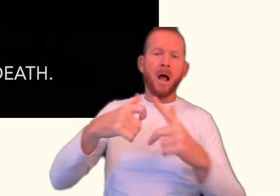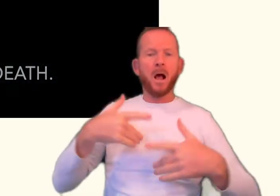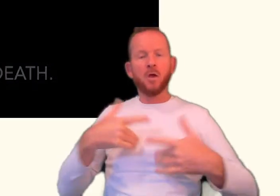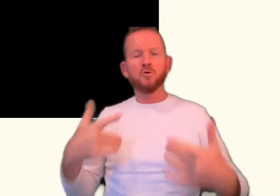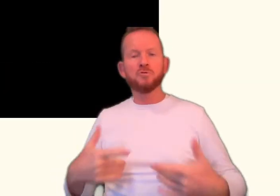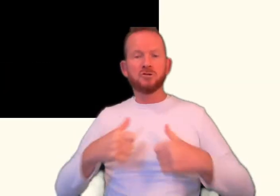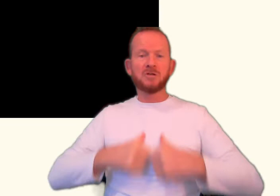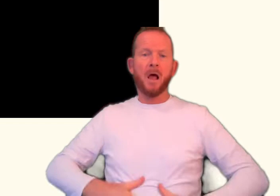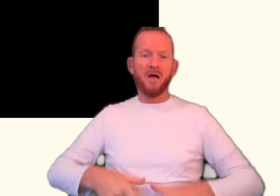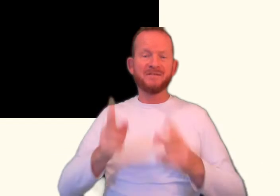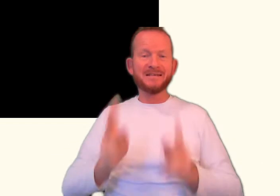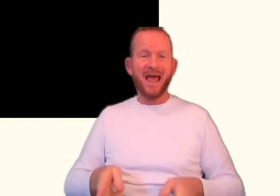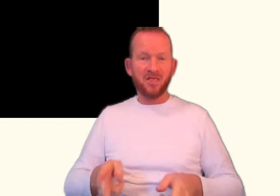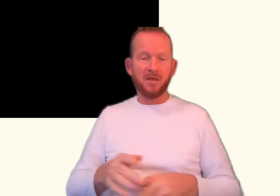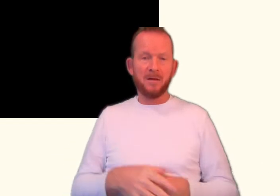death.